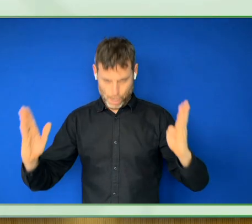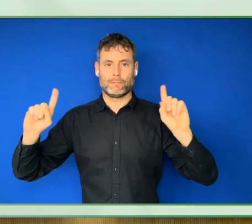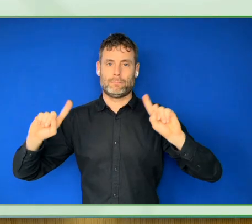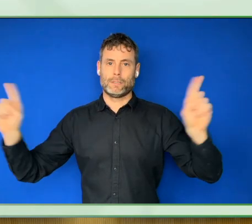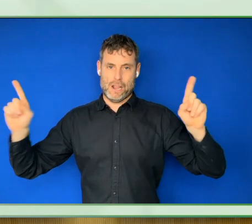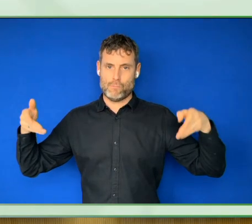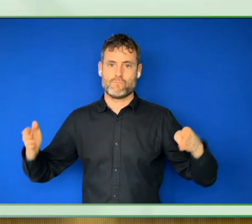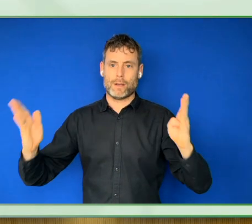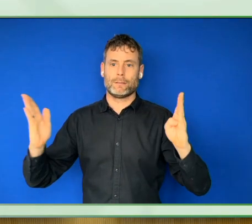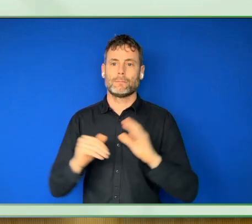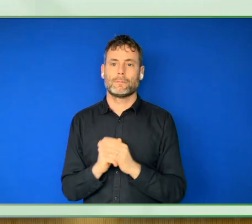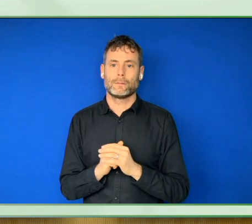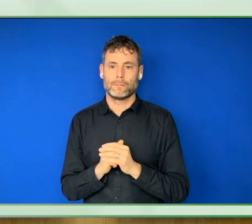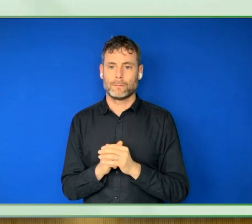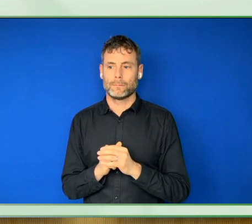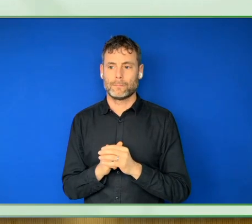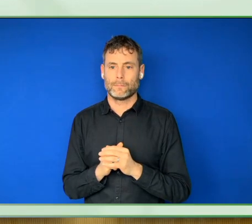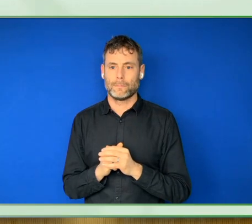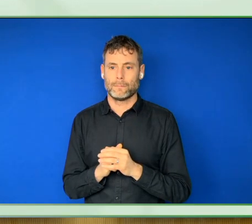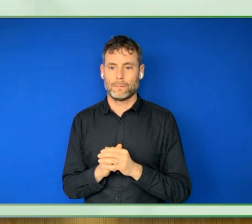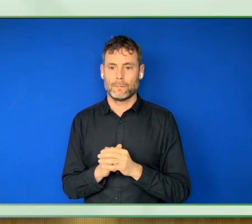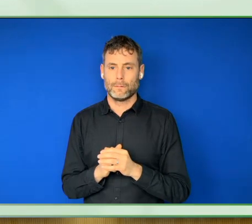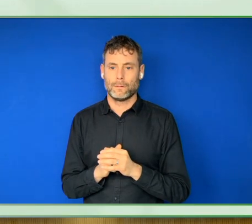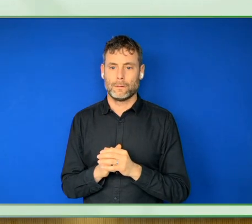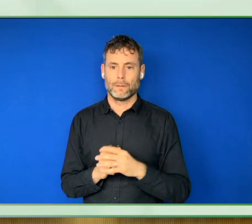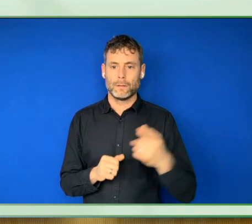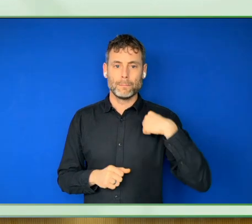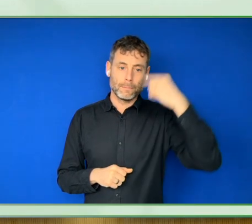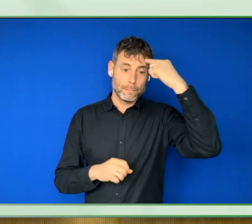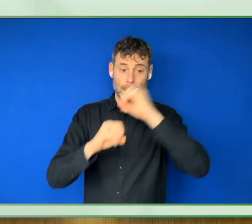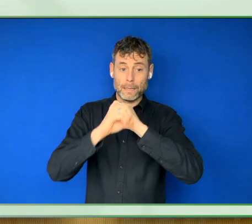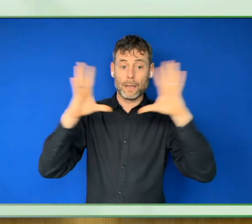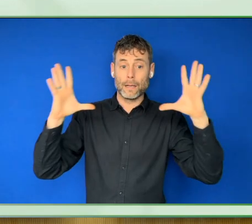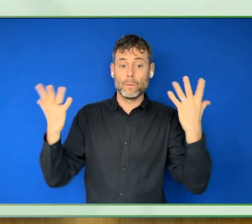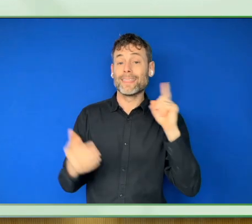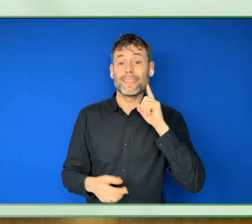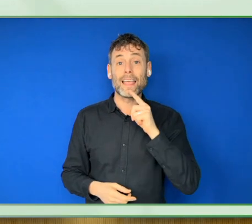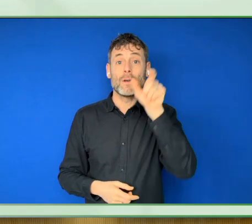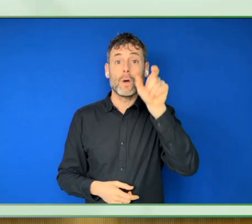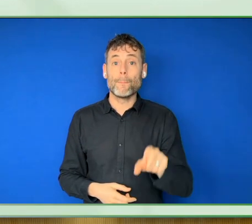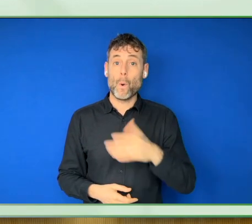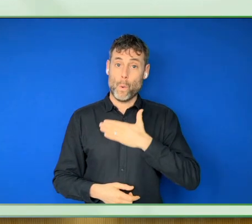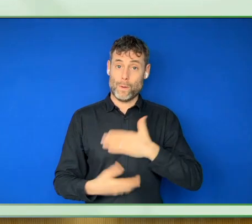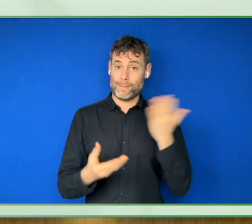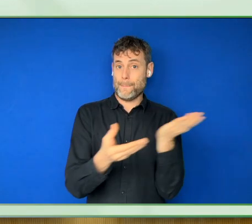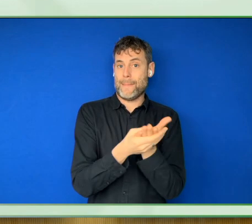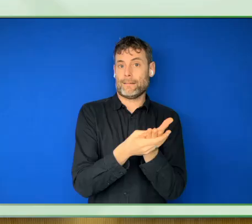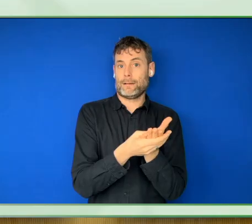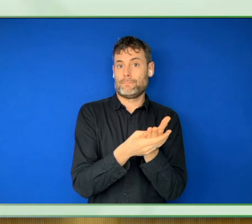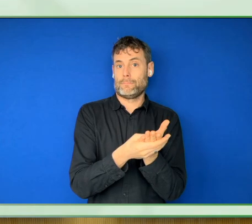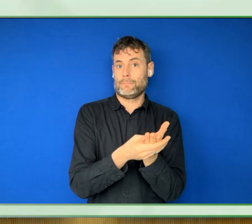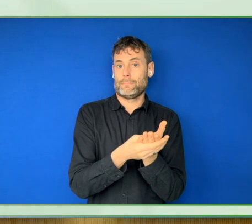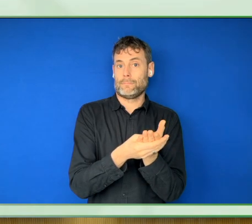And I'm thinking of a deaf individual trying to open a bank account who can't because they'll